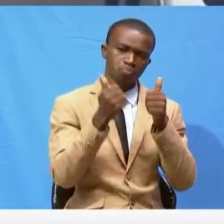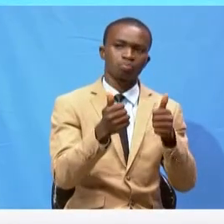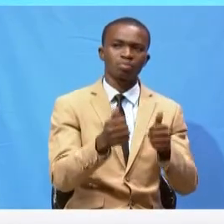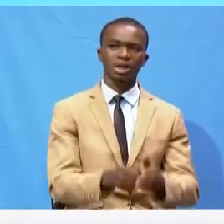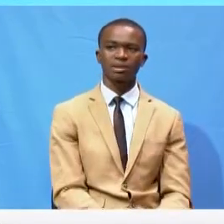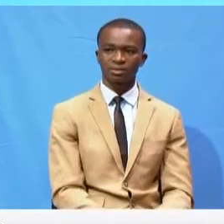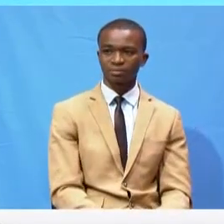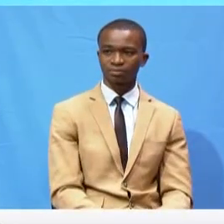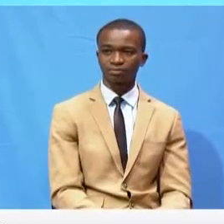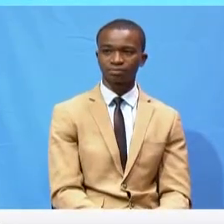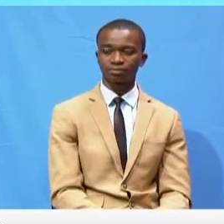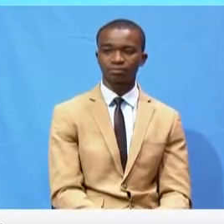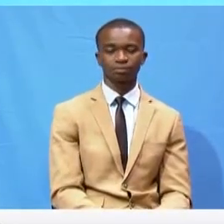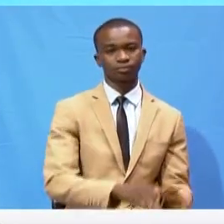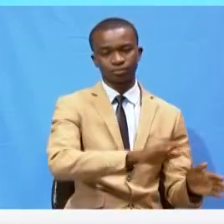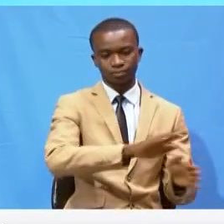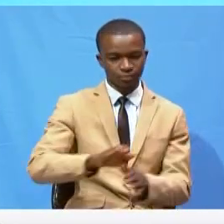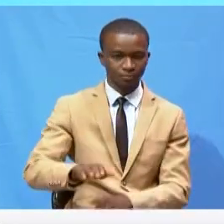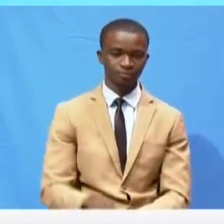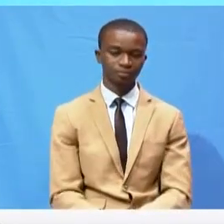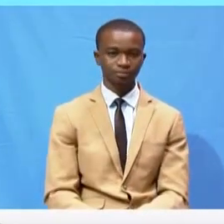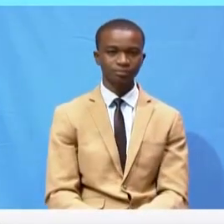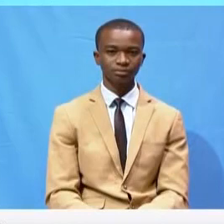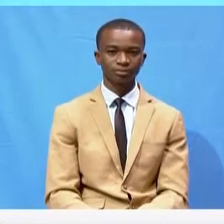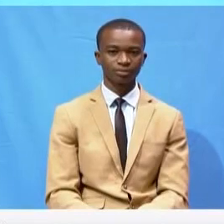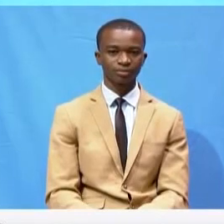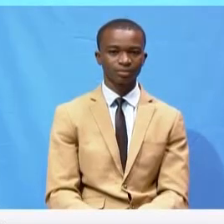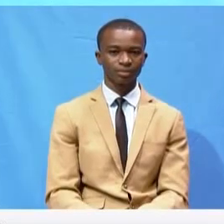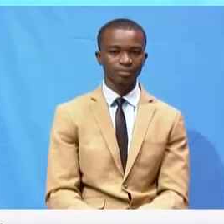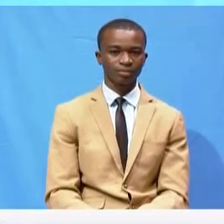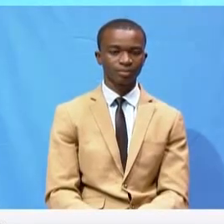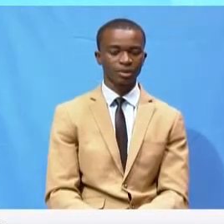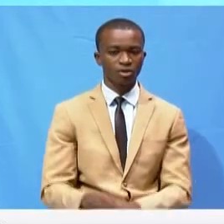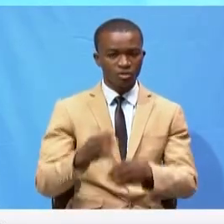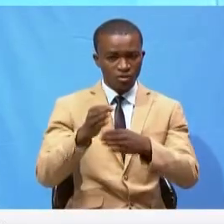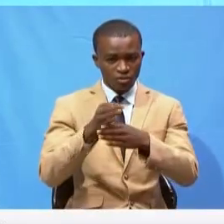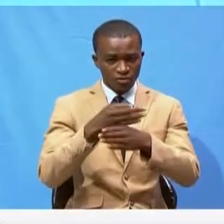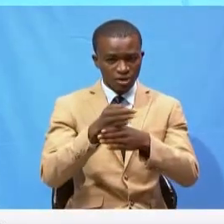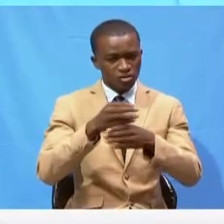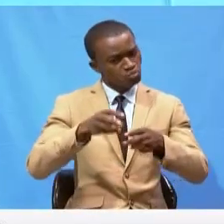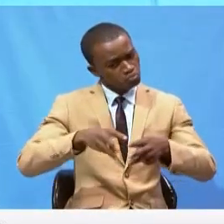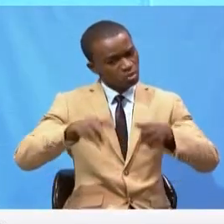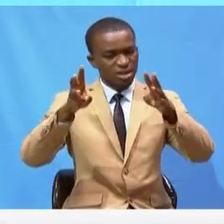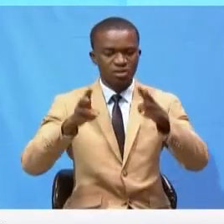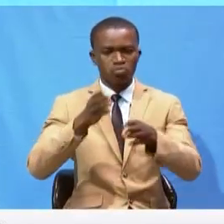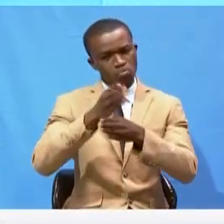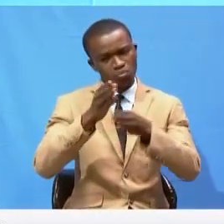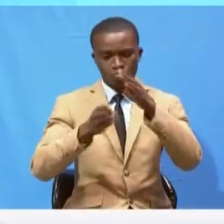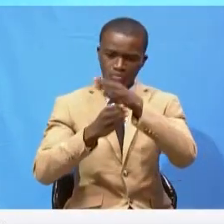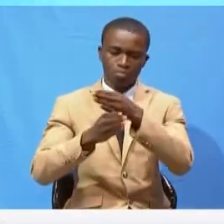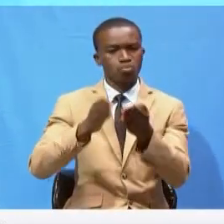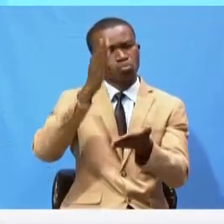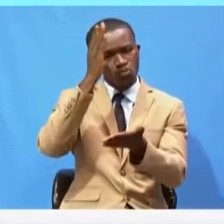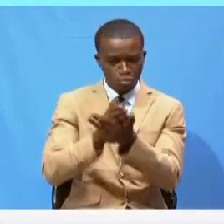Lisulo. Lake Tanganyika Development Project has suspended works on the construction of the